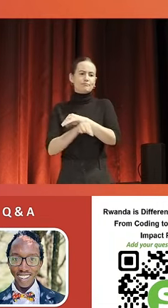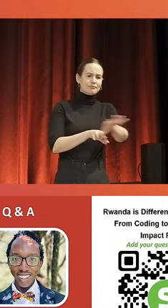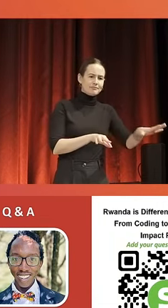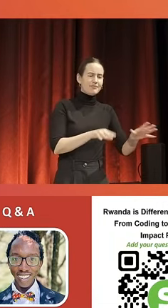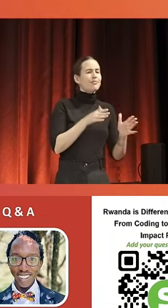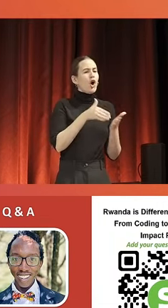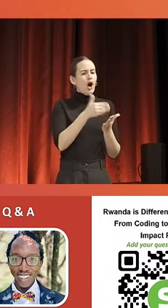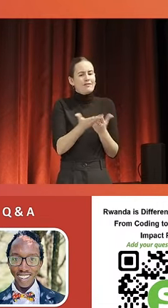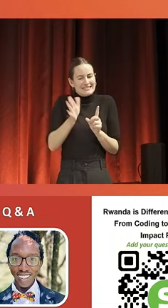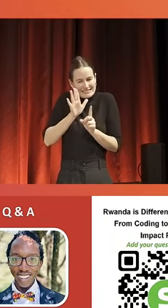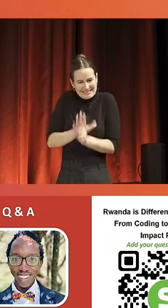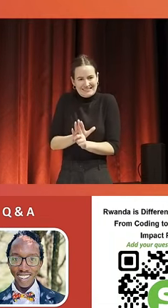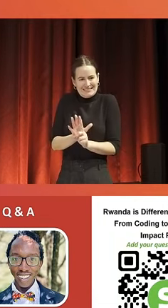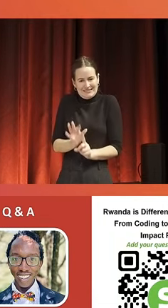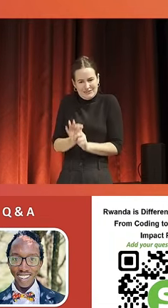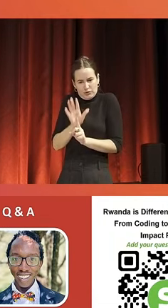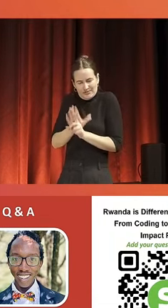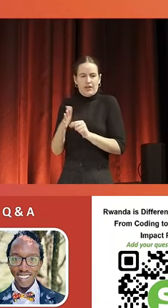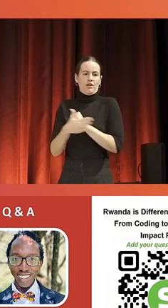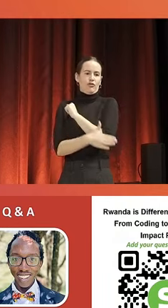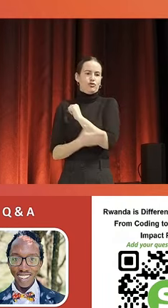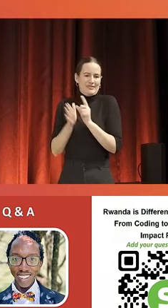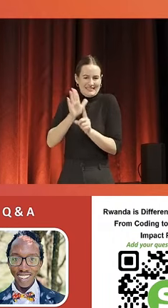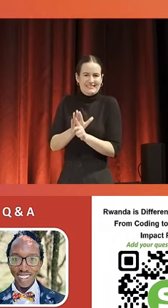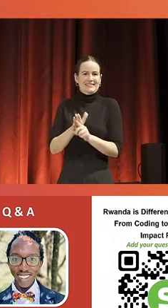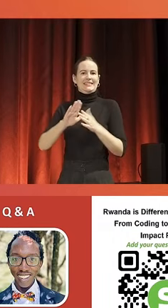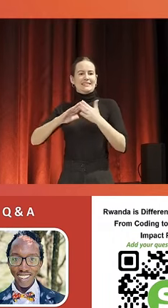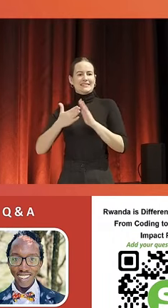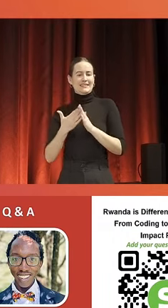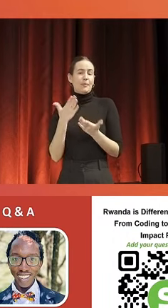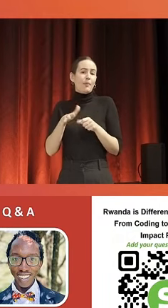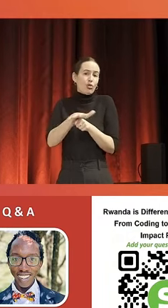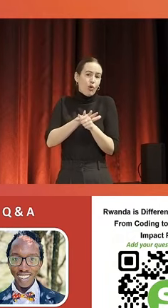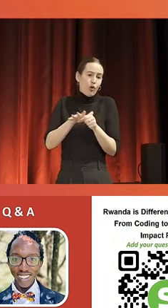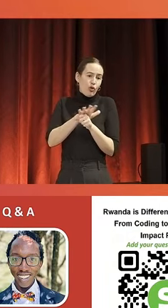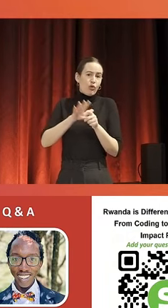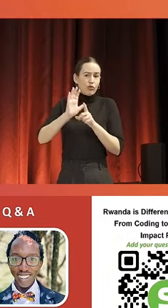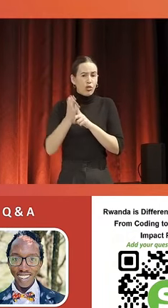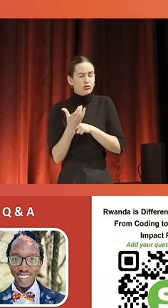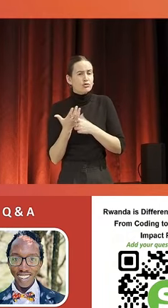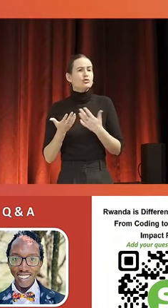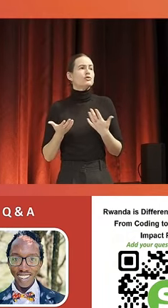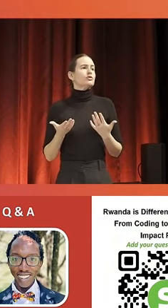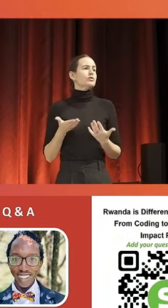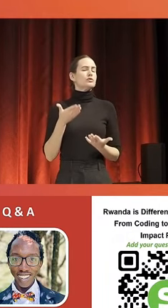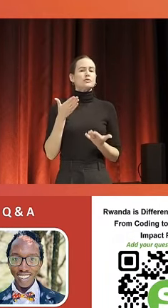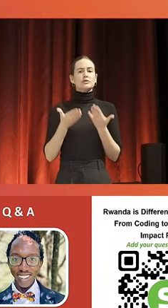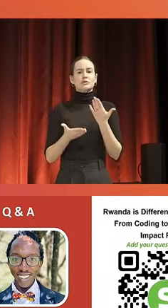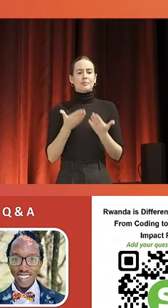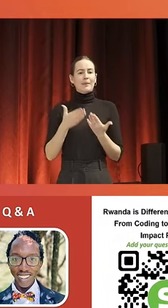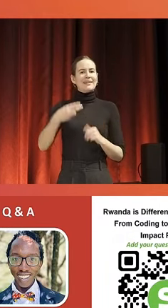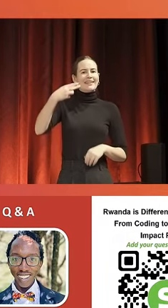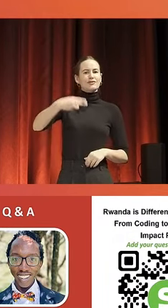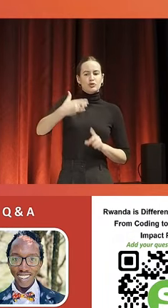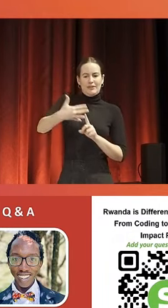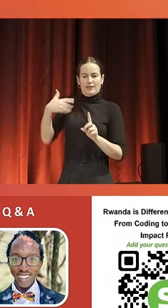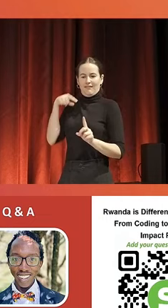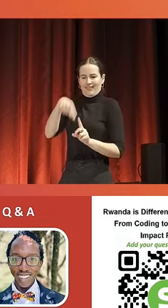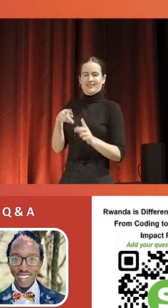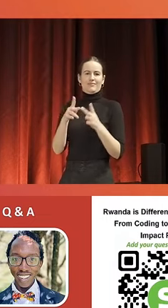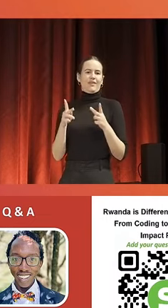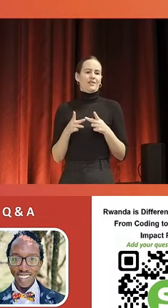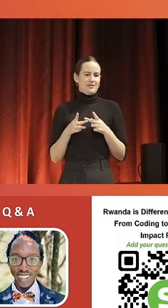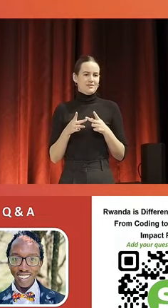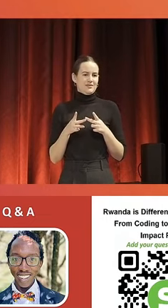unique. It's either because of local cultural sensitivities or just the history of the place.